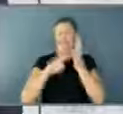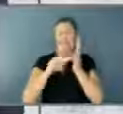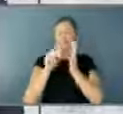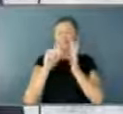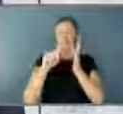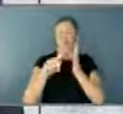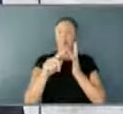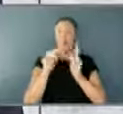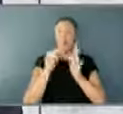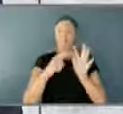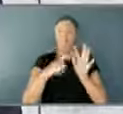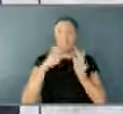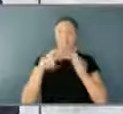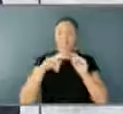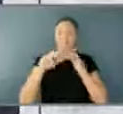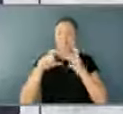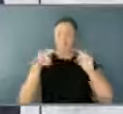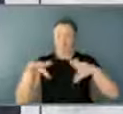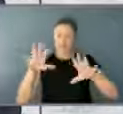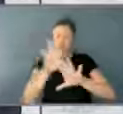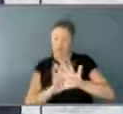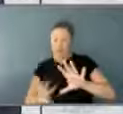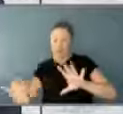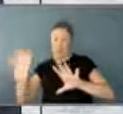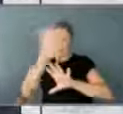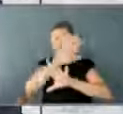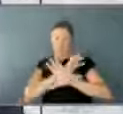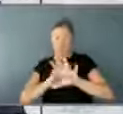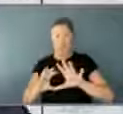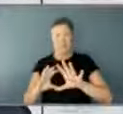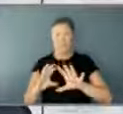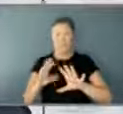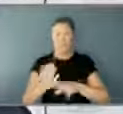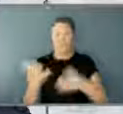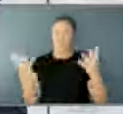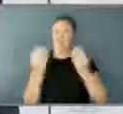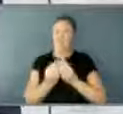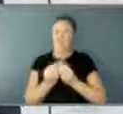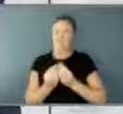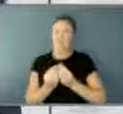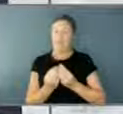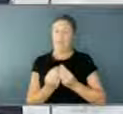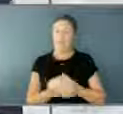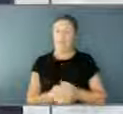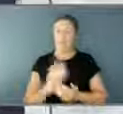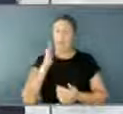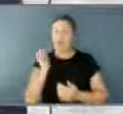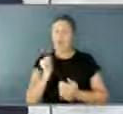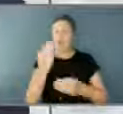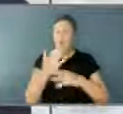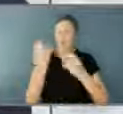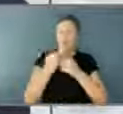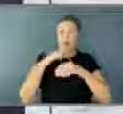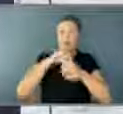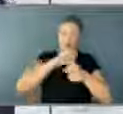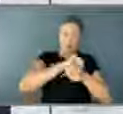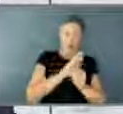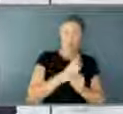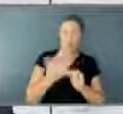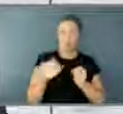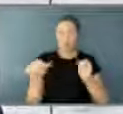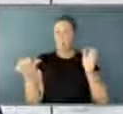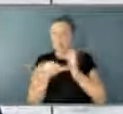this together. We are absolutely in this together. Whether it's on COVID or whether it's on the economic recovery, the